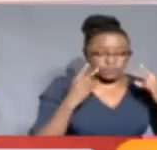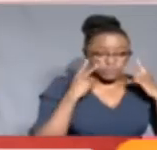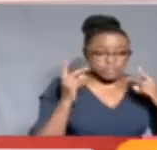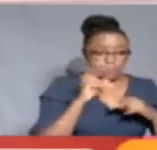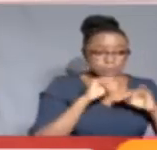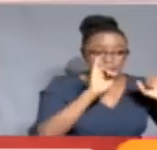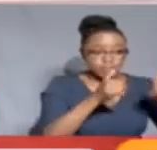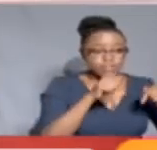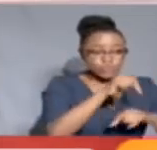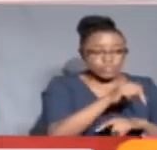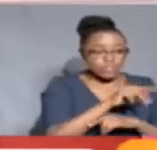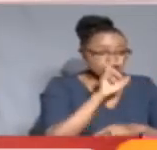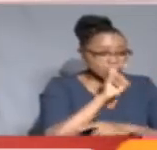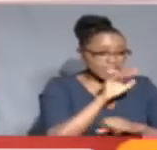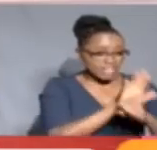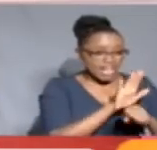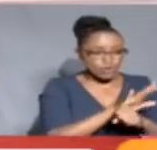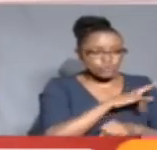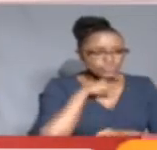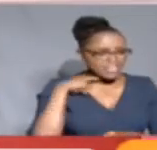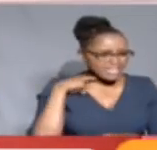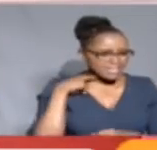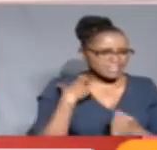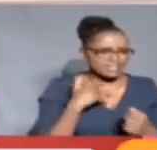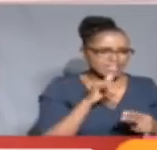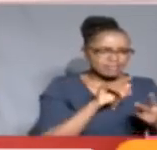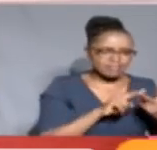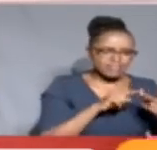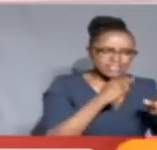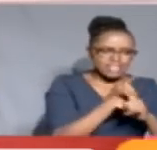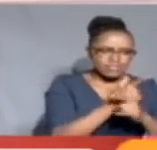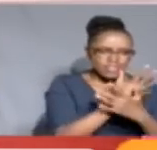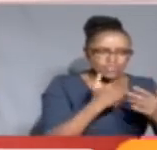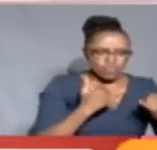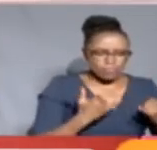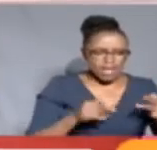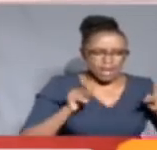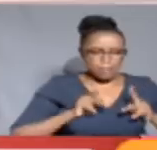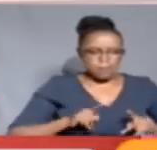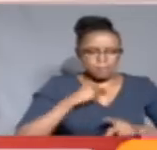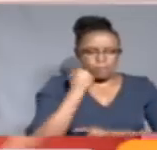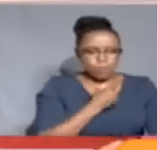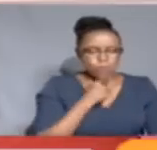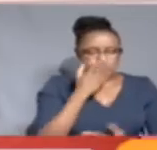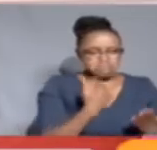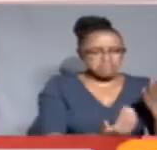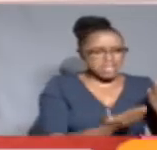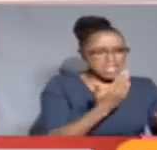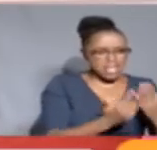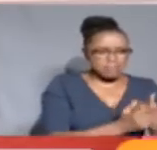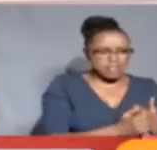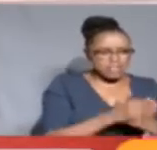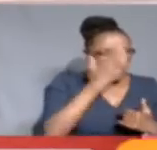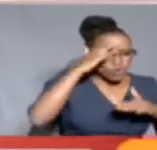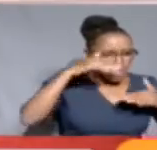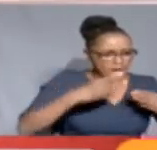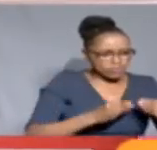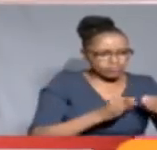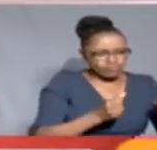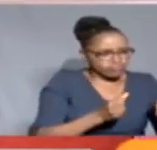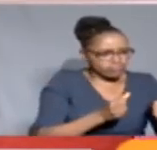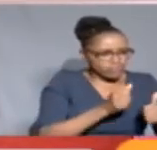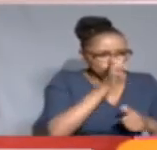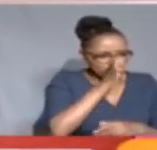news today, we are seeing so many killings, so many different things from young people who are, you know, probably they don't know how to deal with the